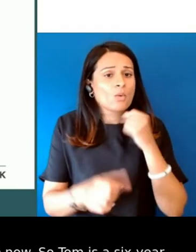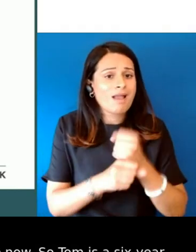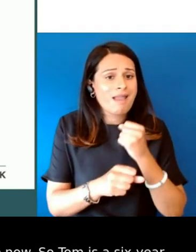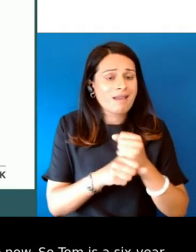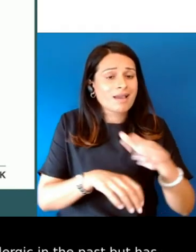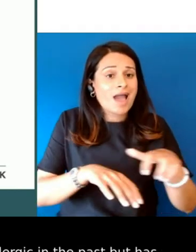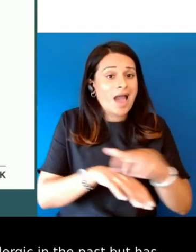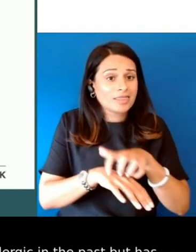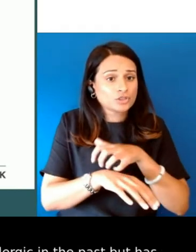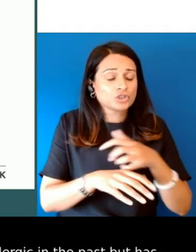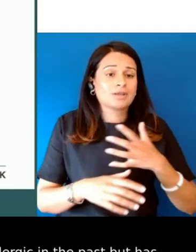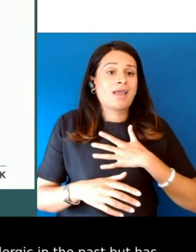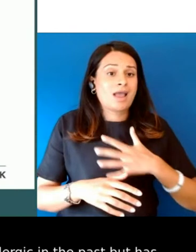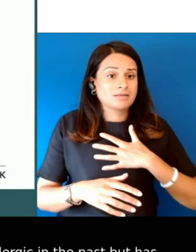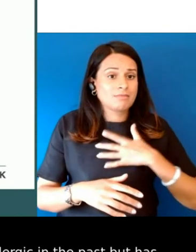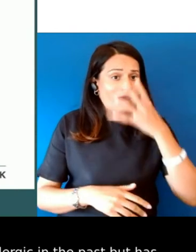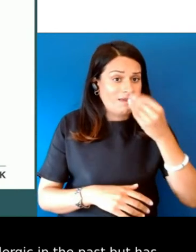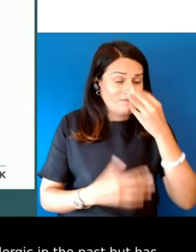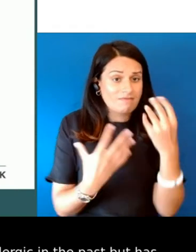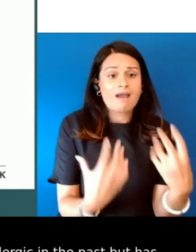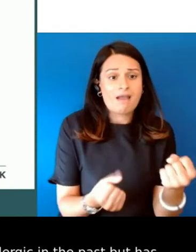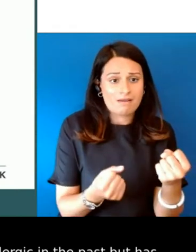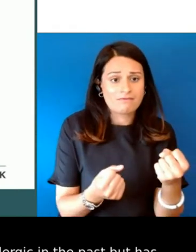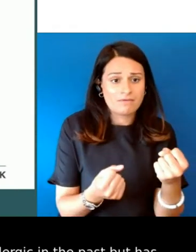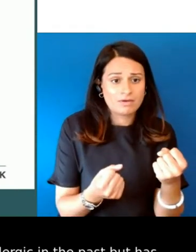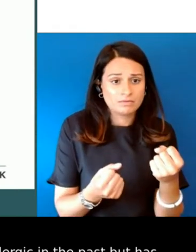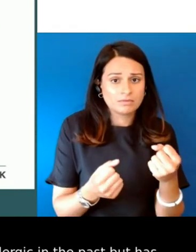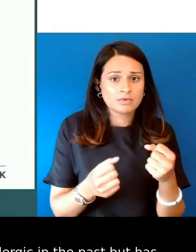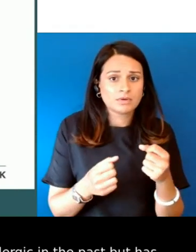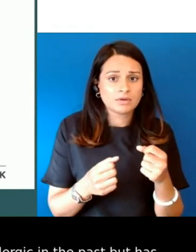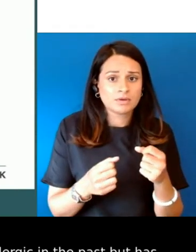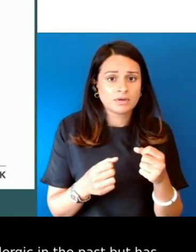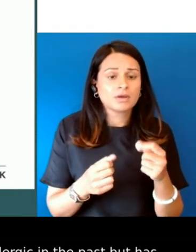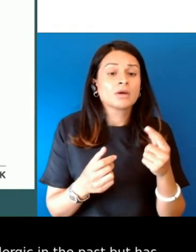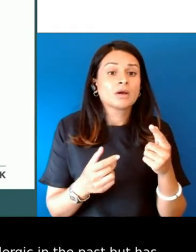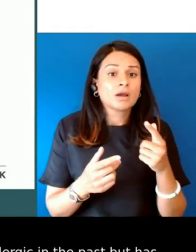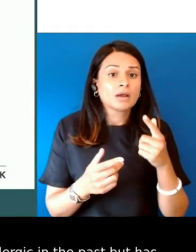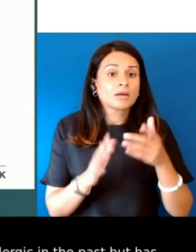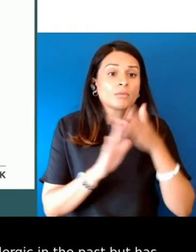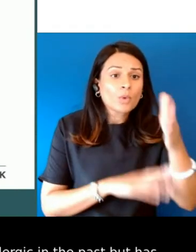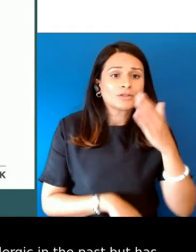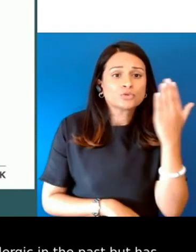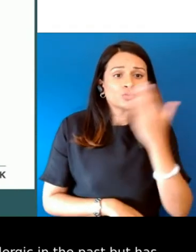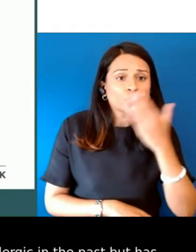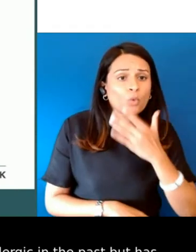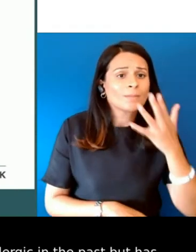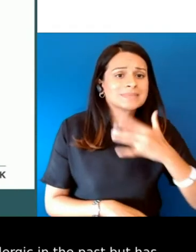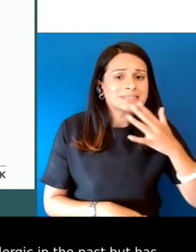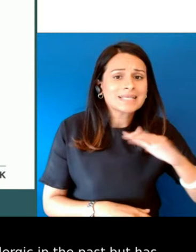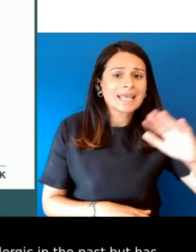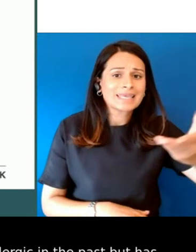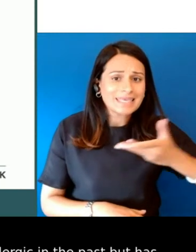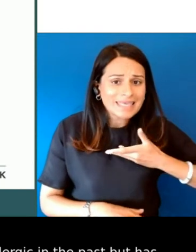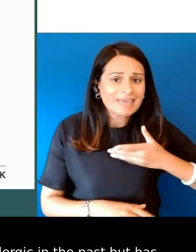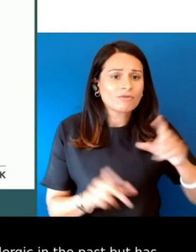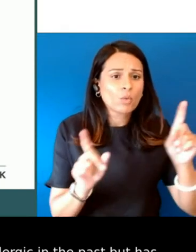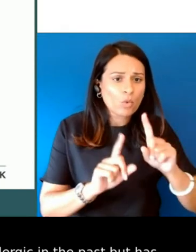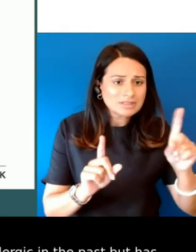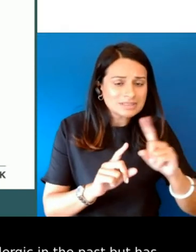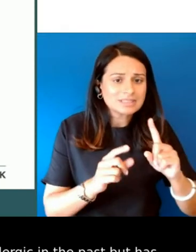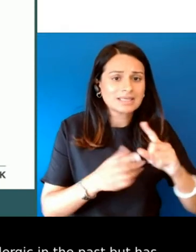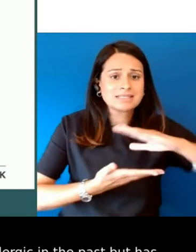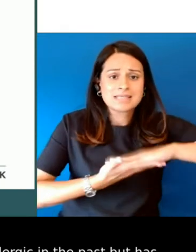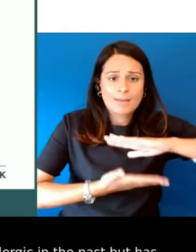asthma and hay fever and whilst at school by accident he was given a sandwich which contained called